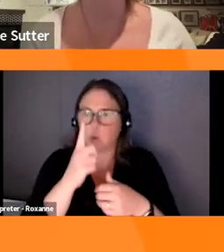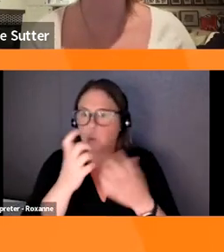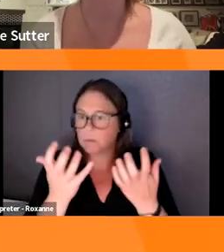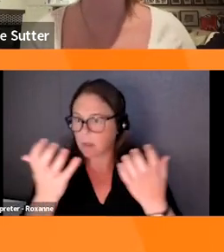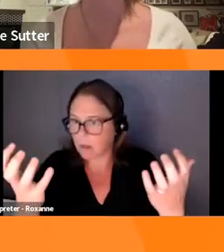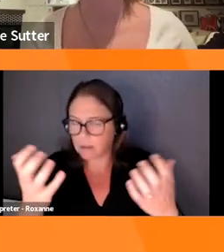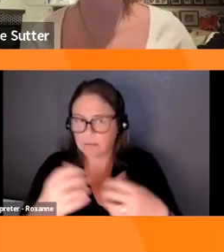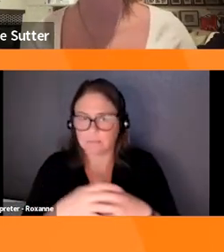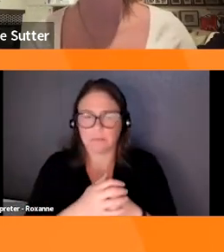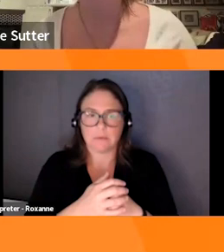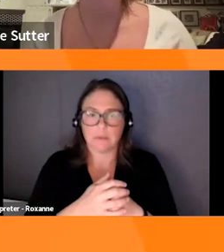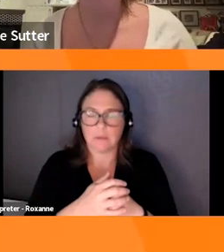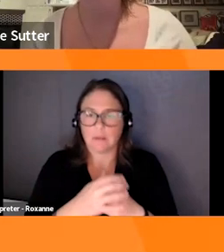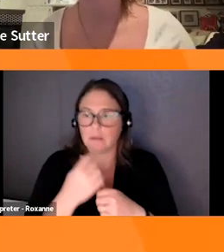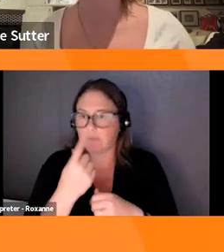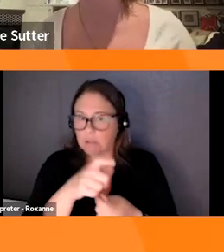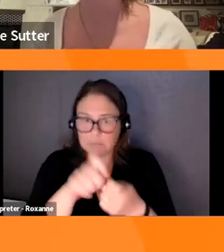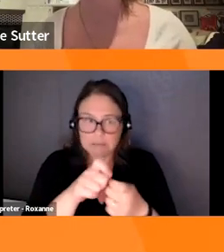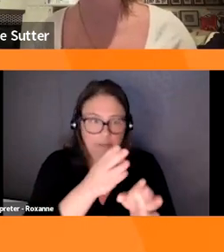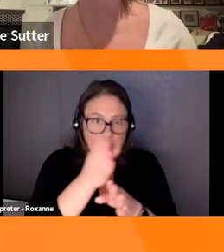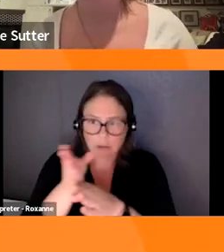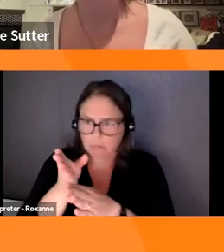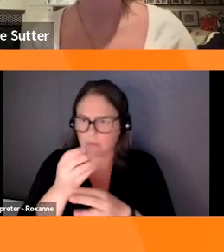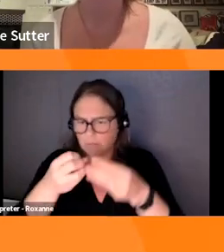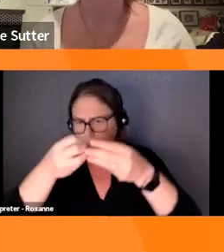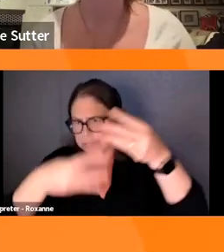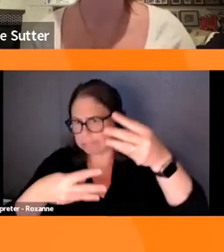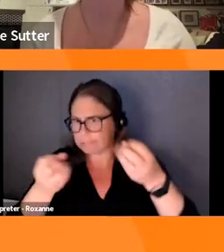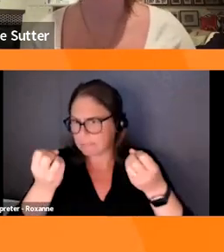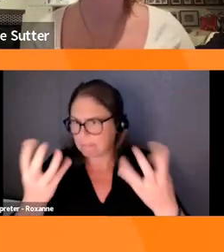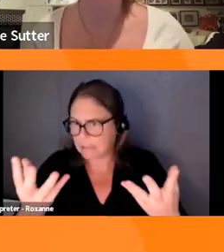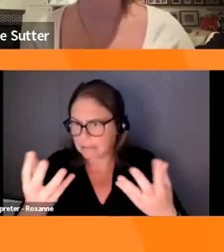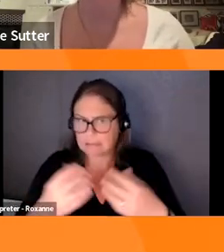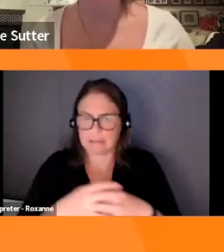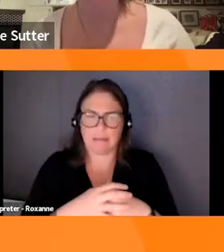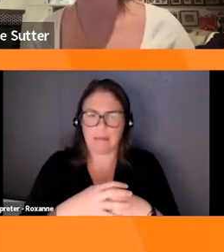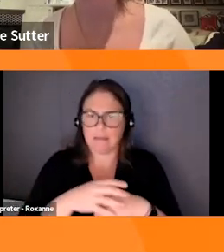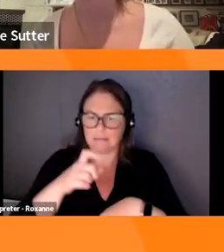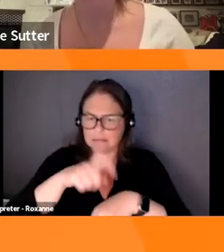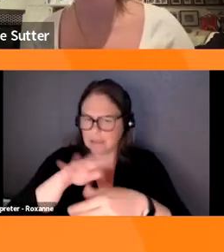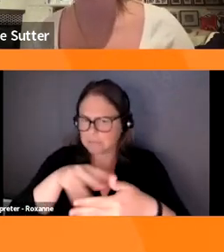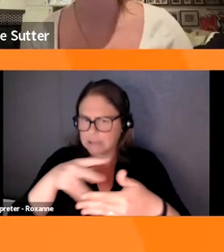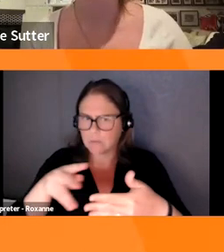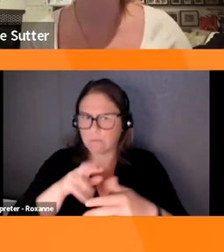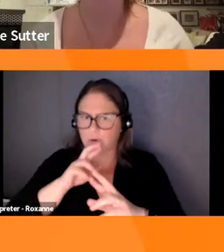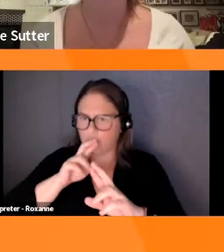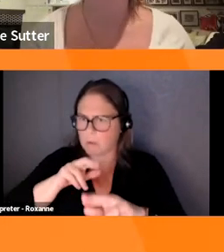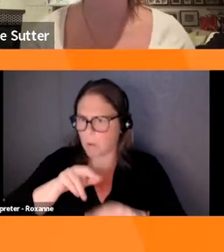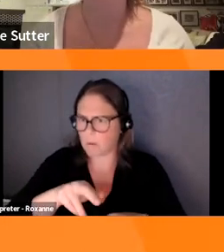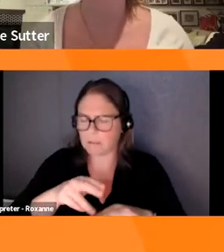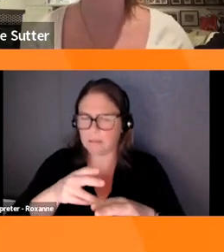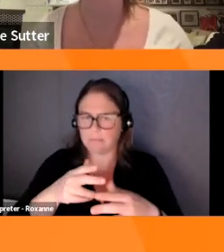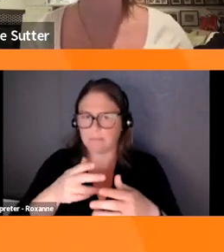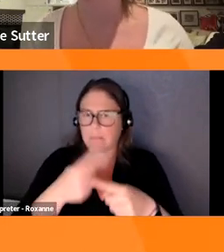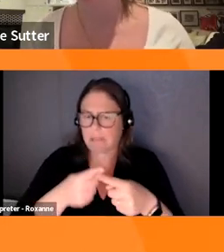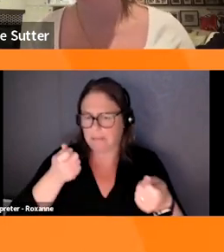they are meant for one specific industry or many, the reporting timeline where you need to report, as well as the